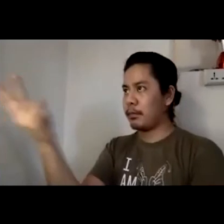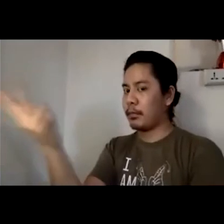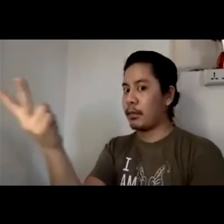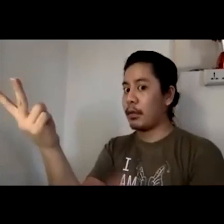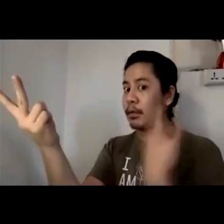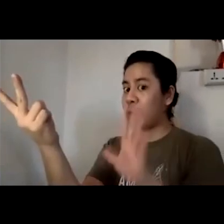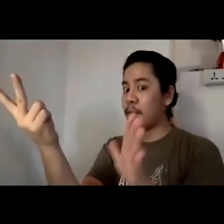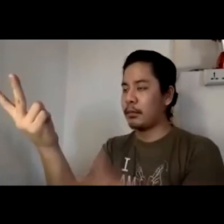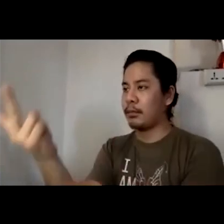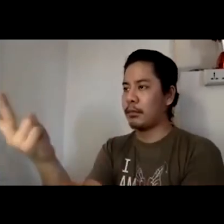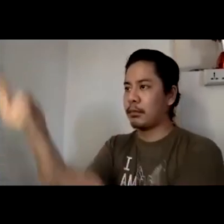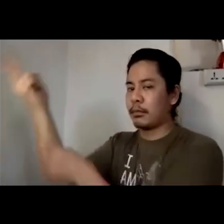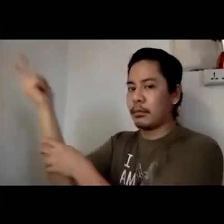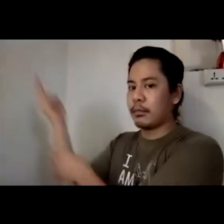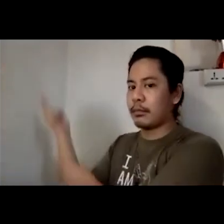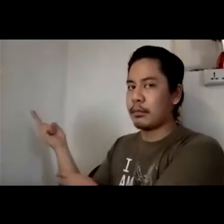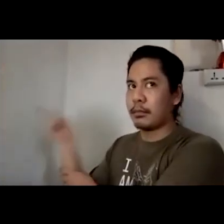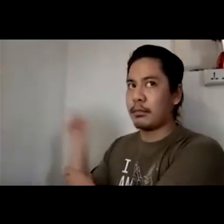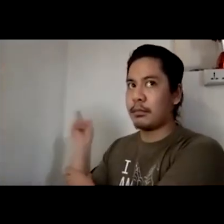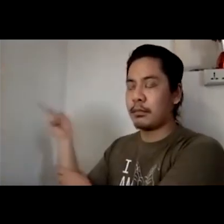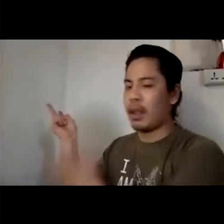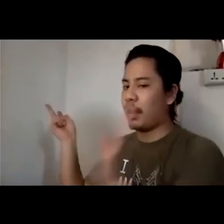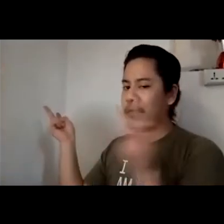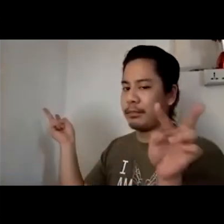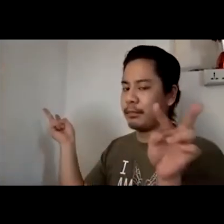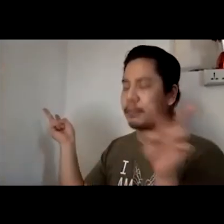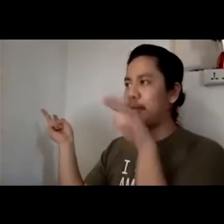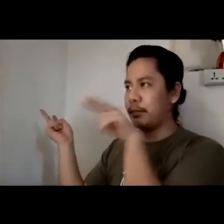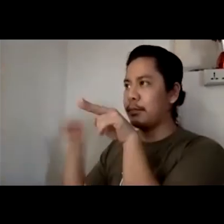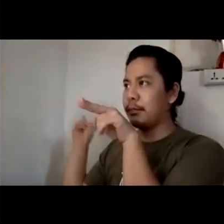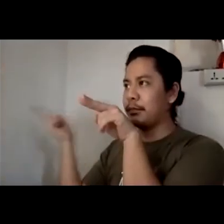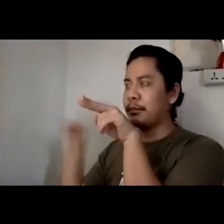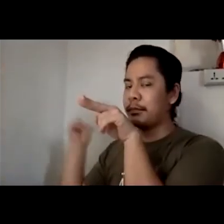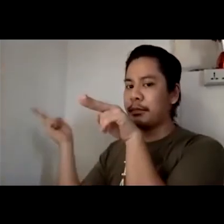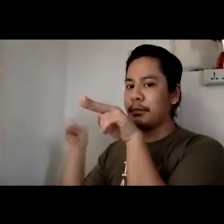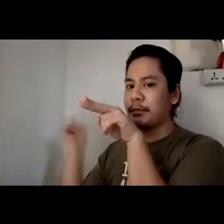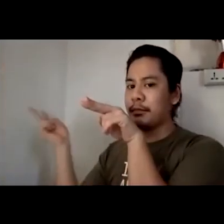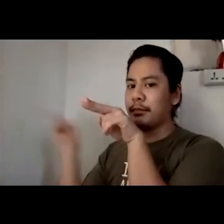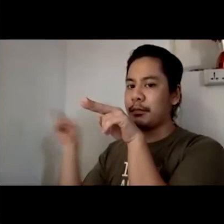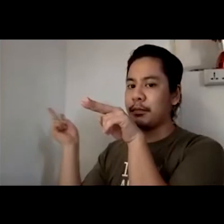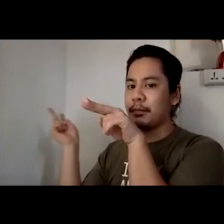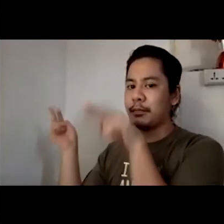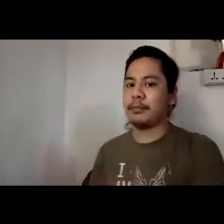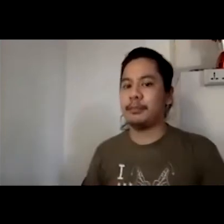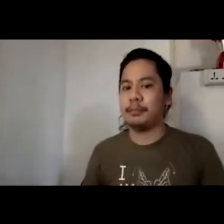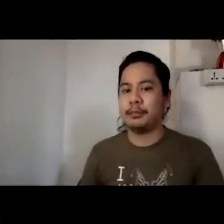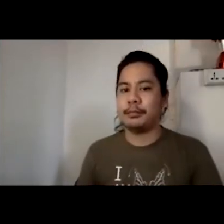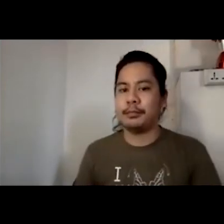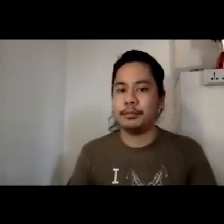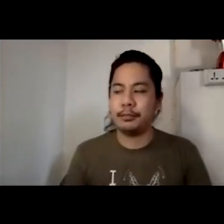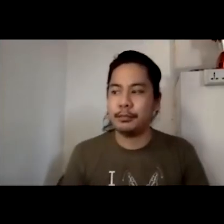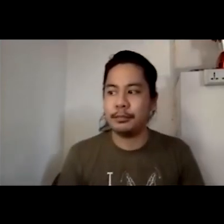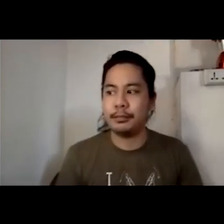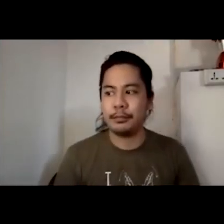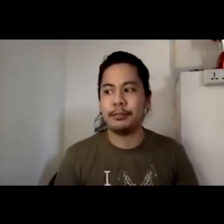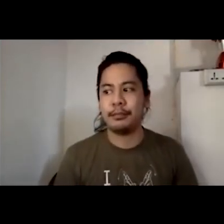the direction of those people as opposed to kind of looking off camera. So it should be actually looking Good. towards the two